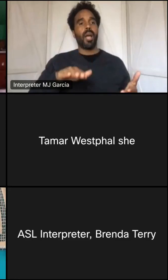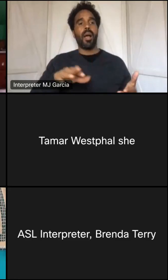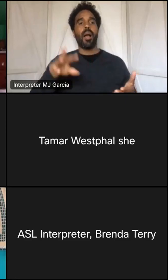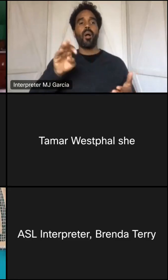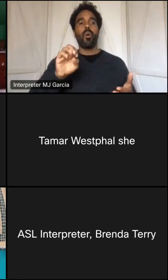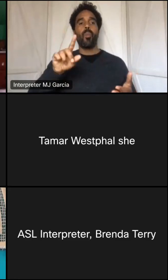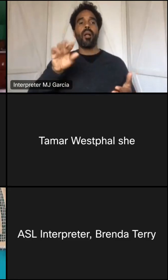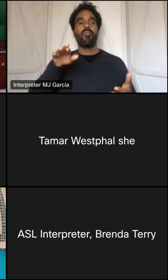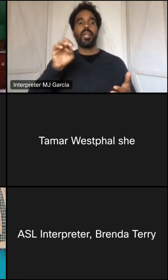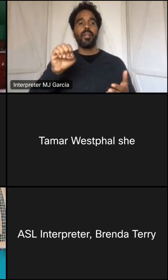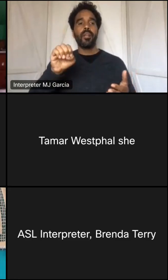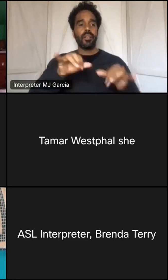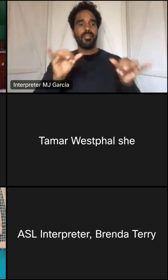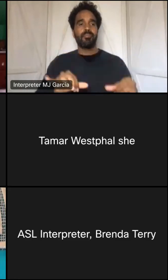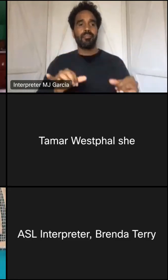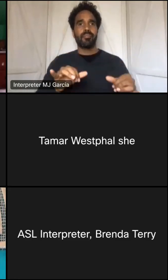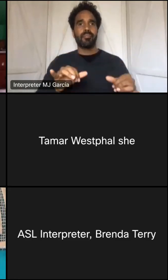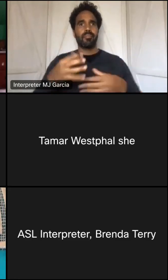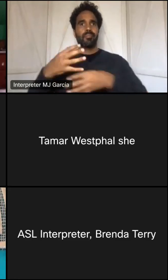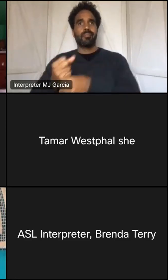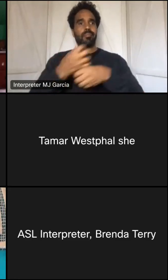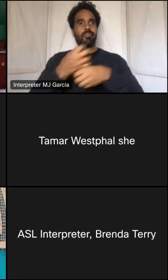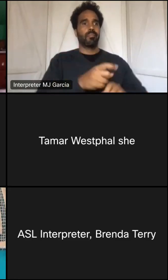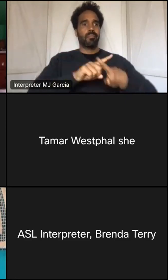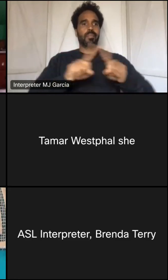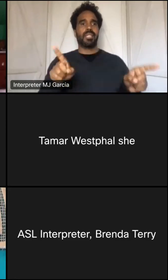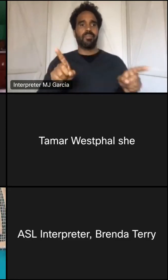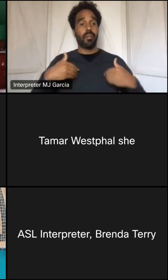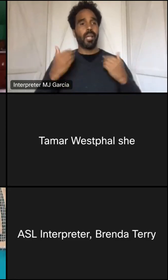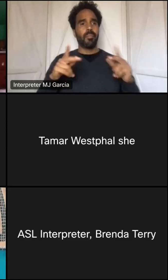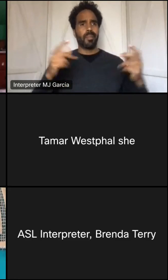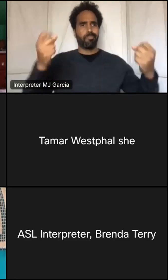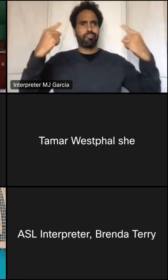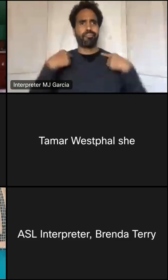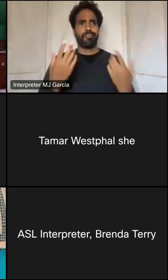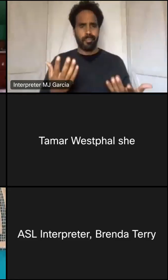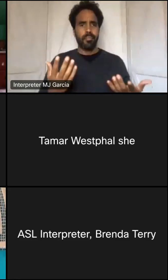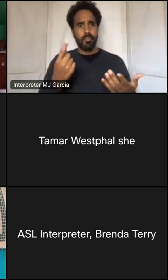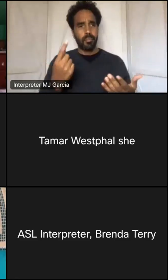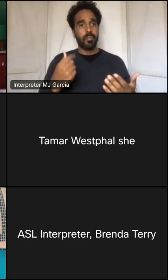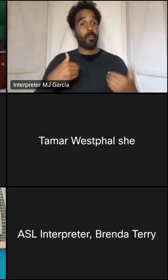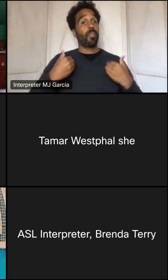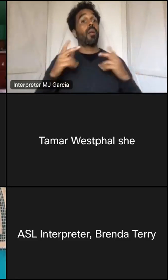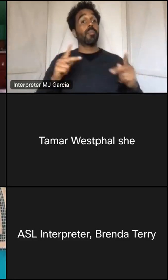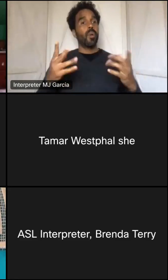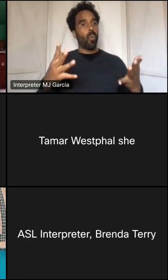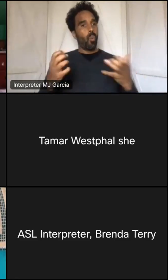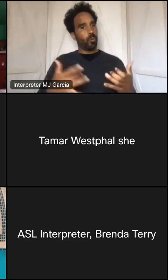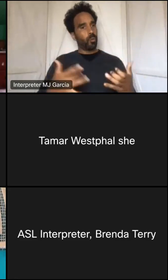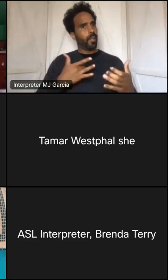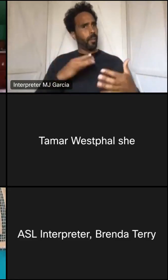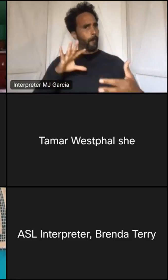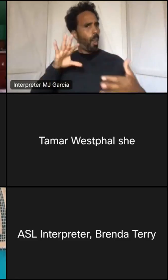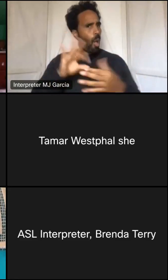Young people and everyone actually, but just speaking from the youth perspective, we want to feel like we're a part of something. We want to feel like we